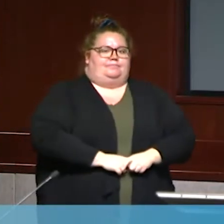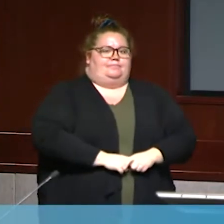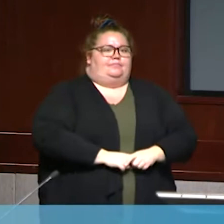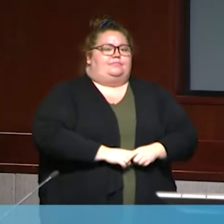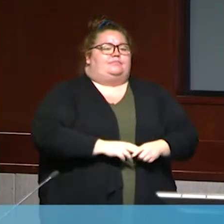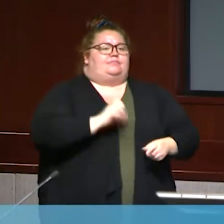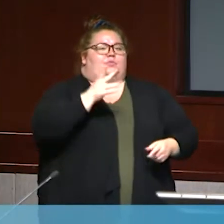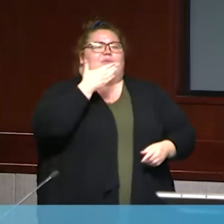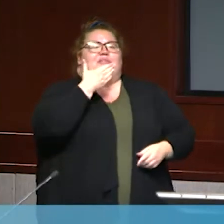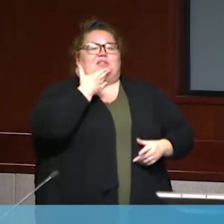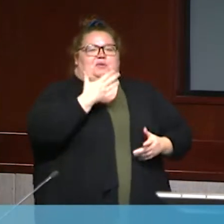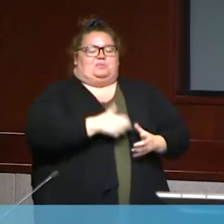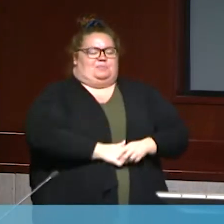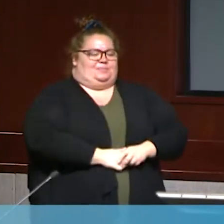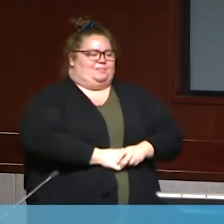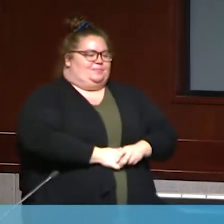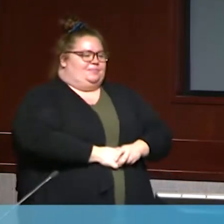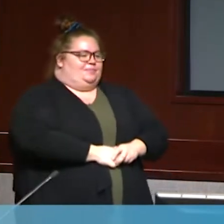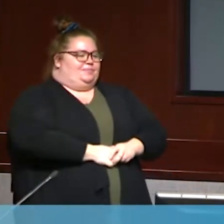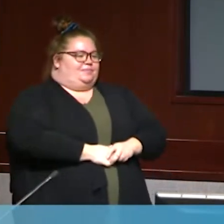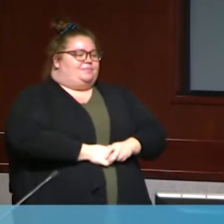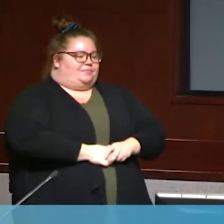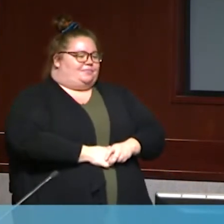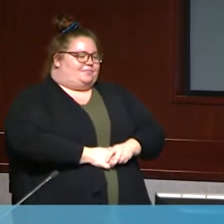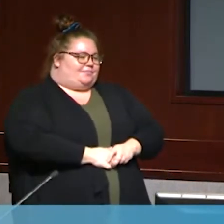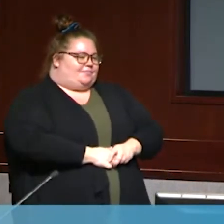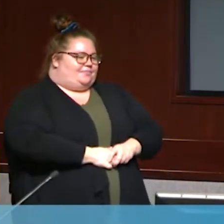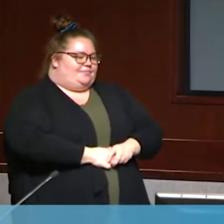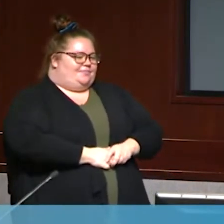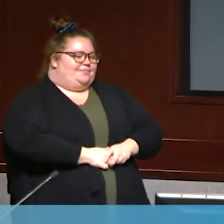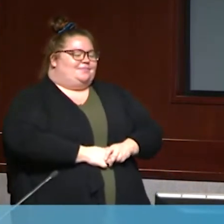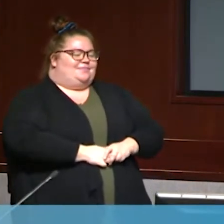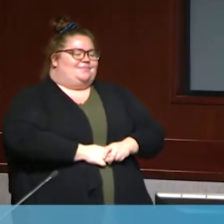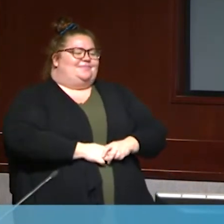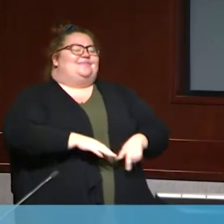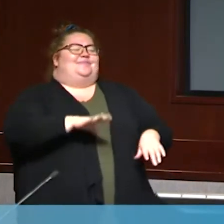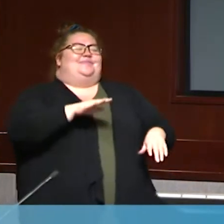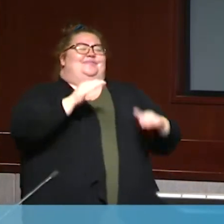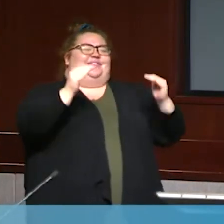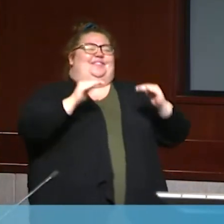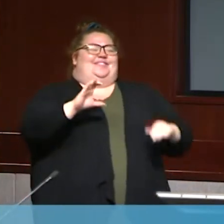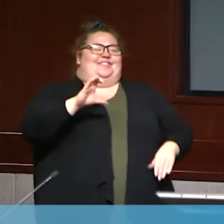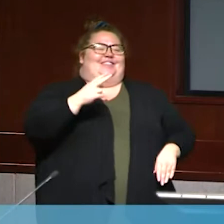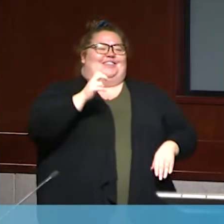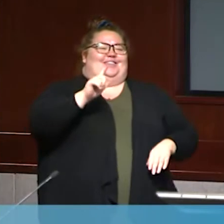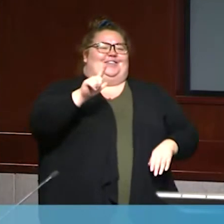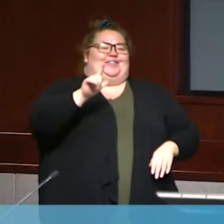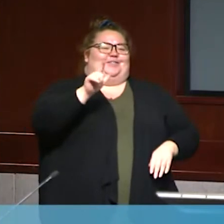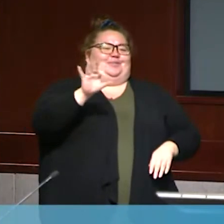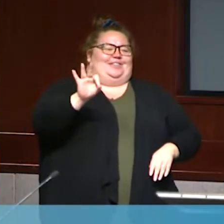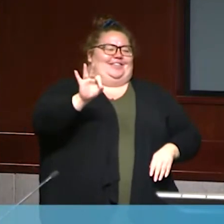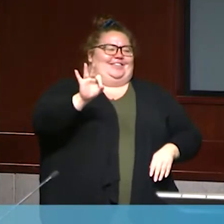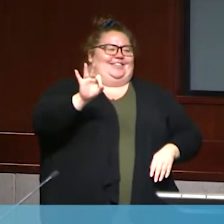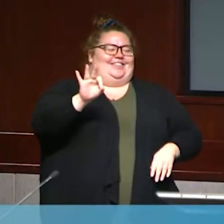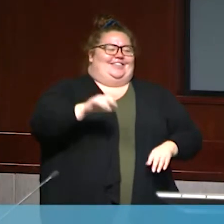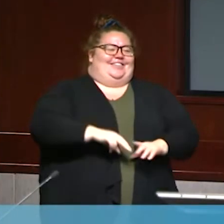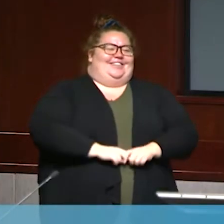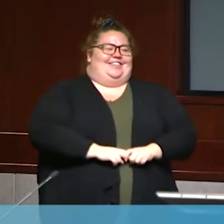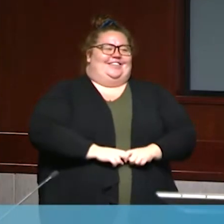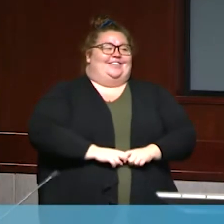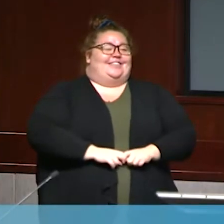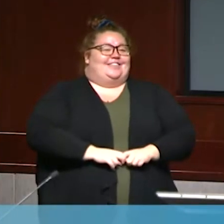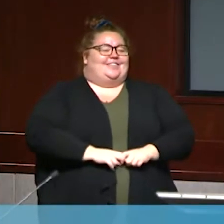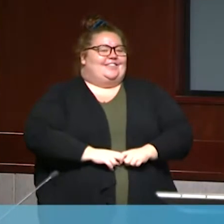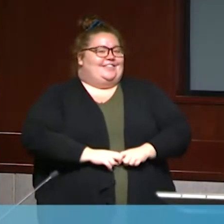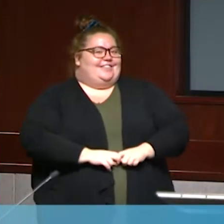Okay, great. Thanks very much. Okay, our next outlet is Channel 29. Anyone on the line?